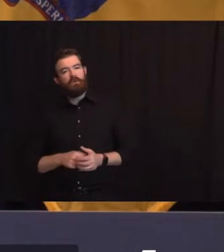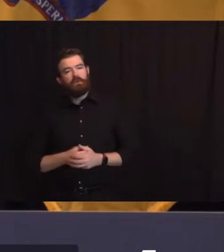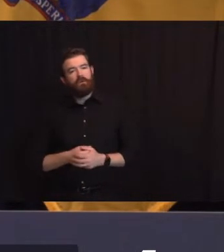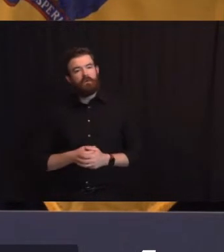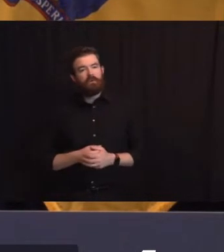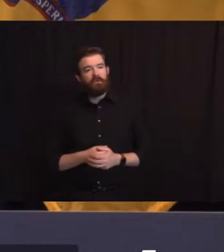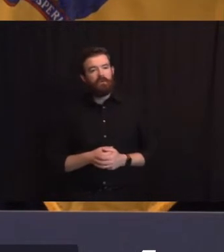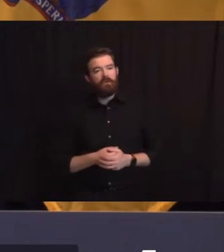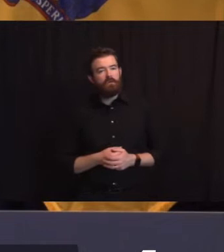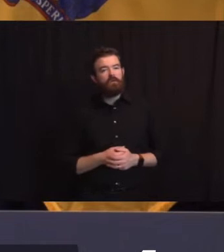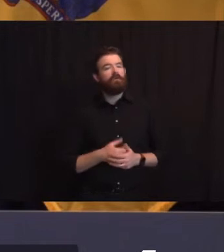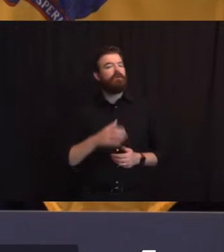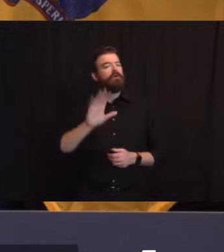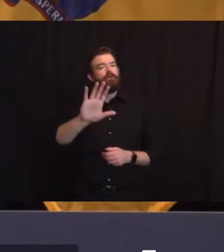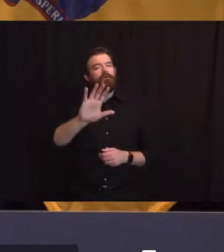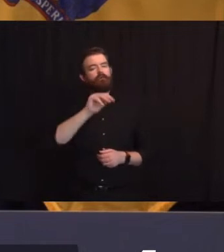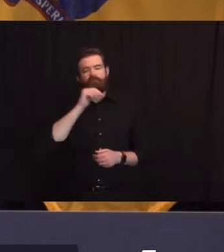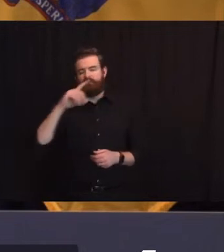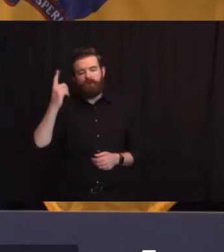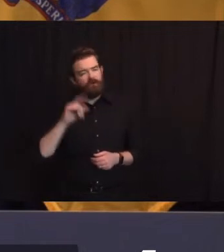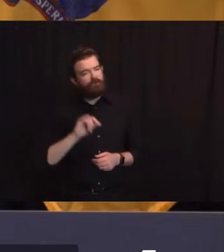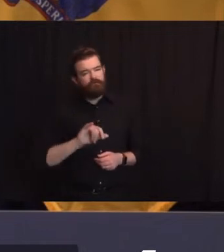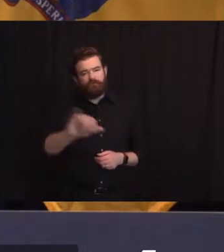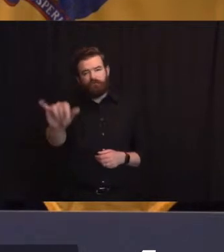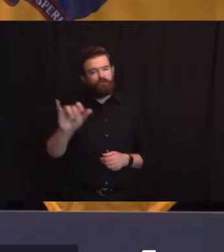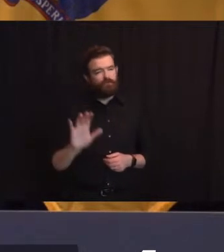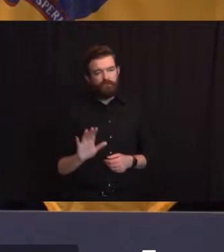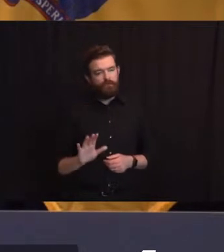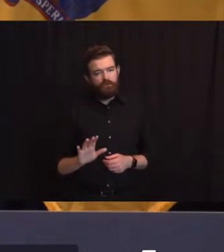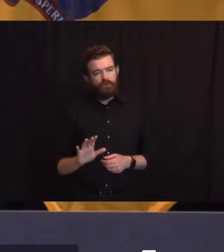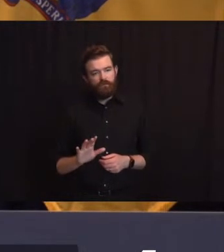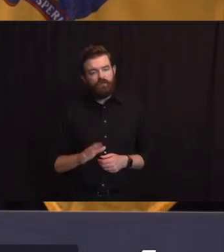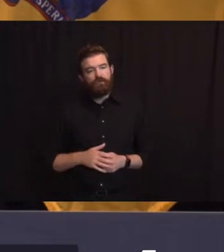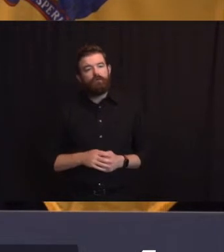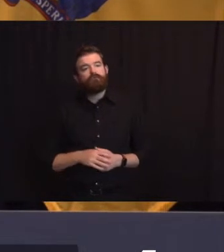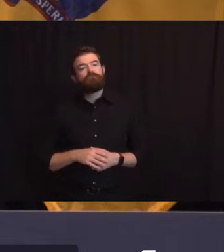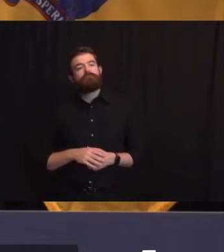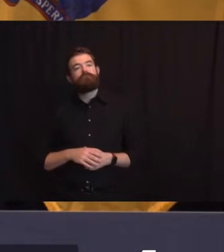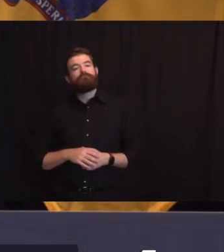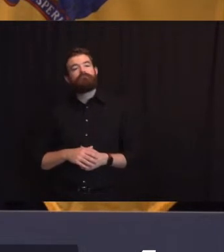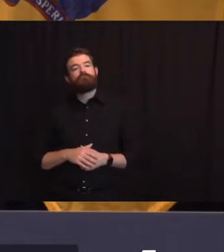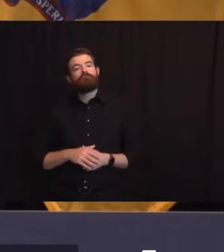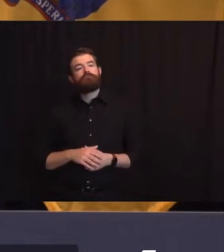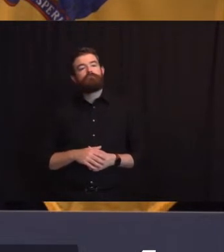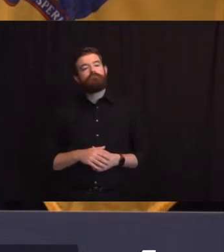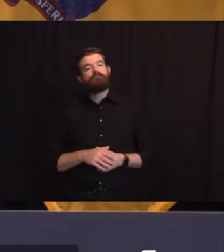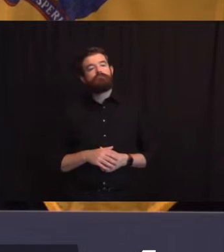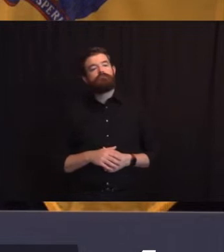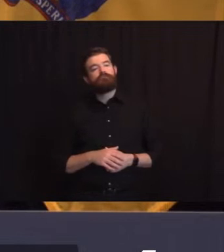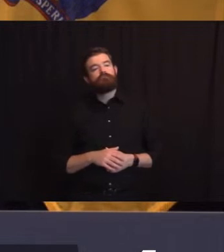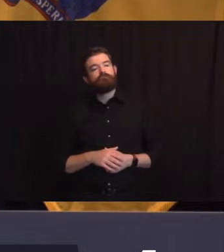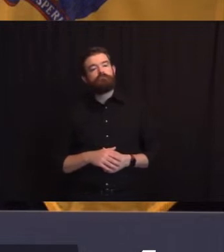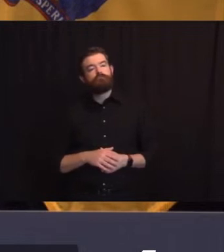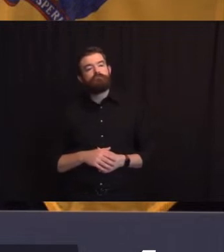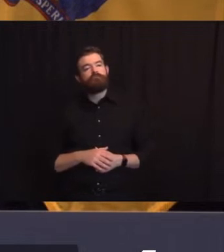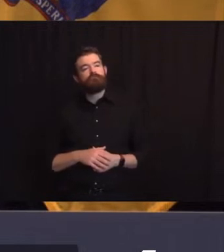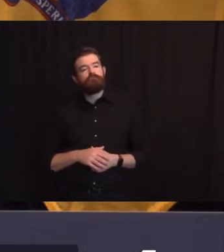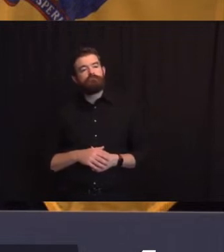personally that the next move on the chessboard by the CDC was exactly what you asked about, reducing the 6 foot to